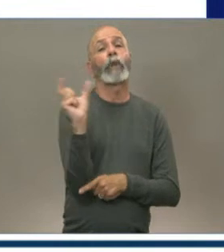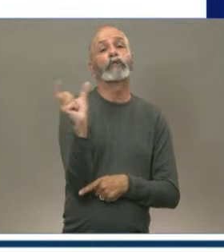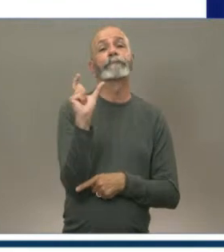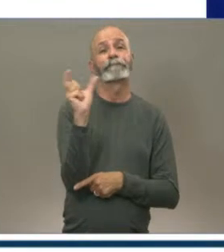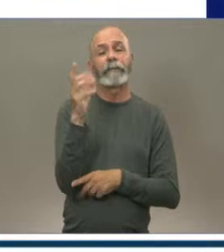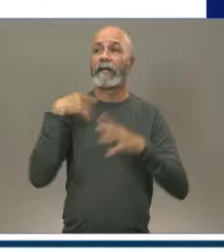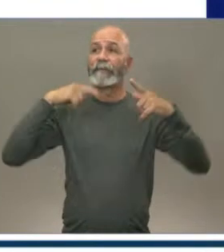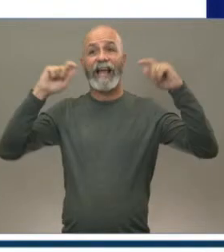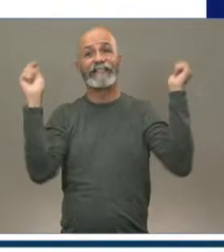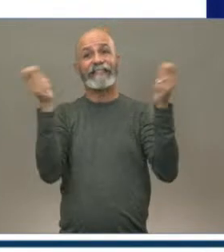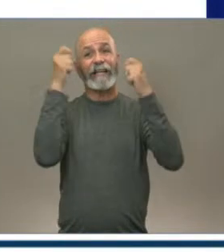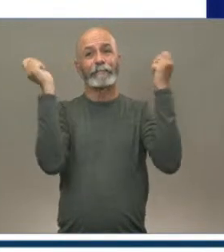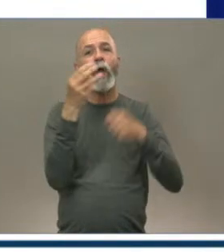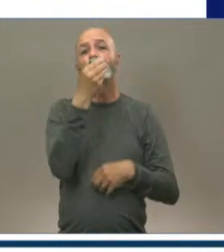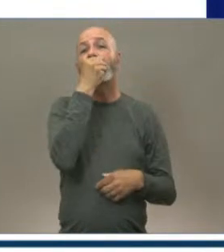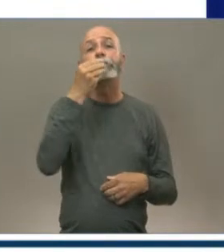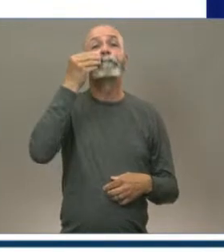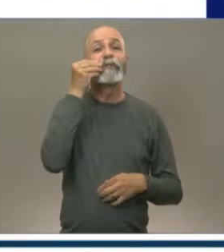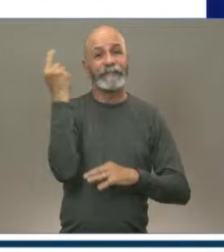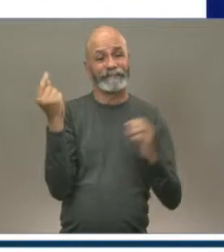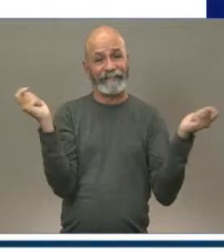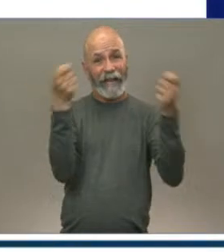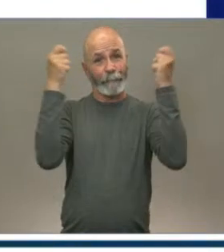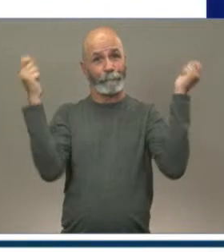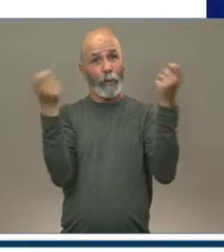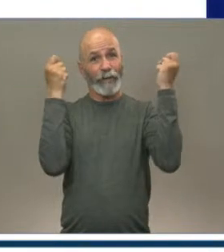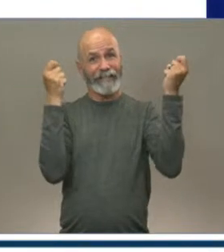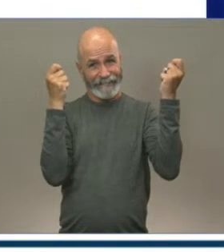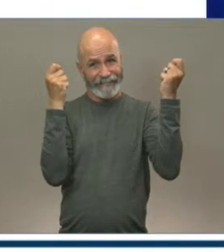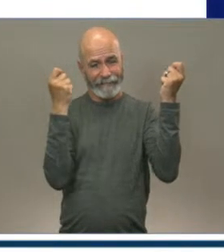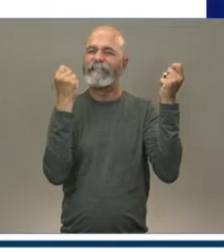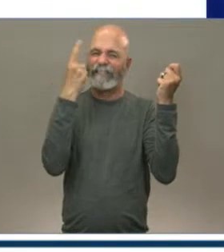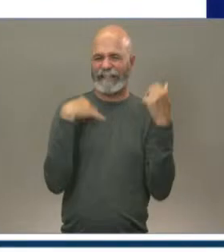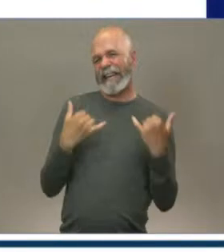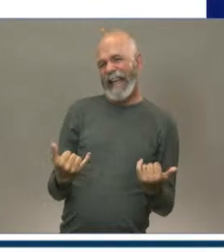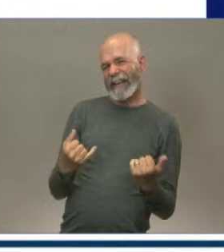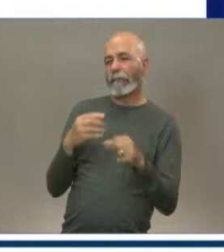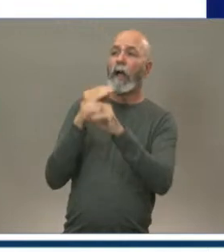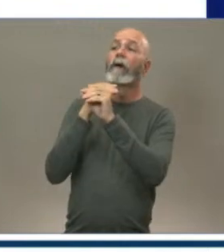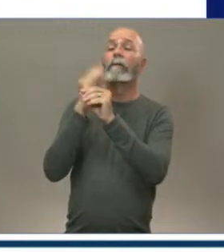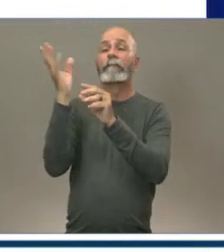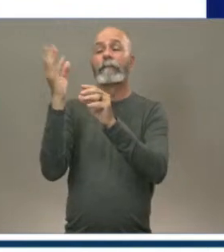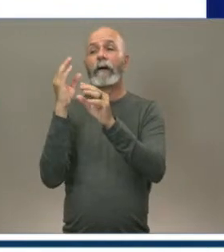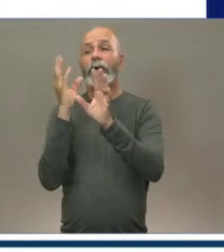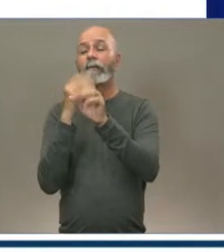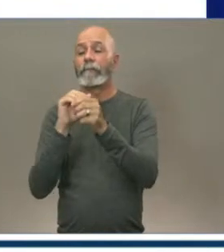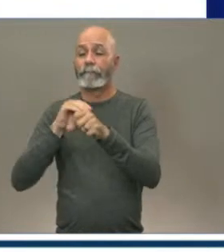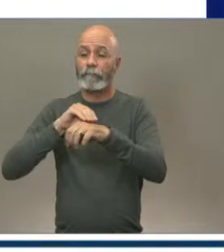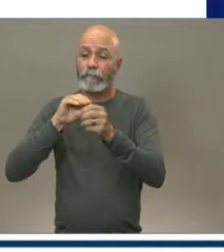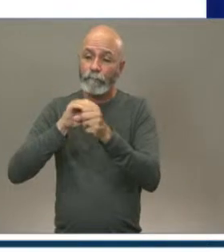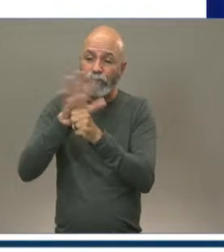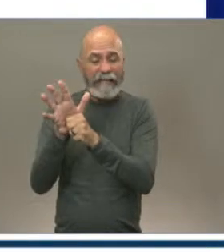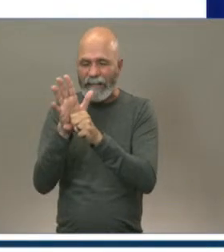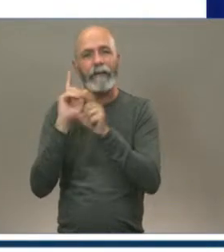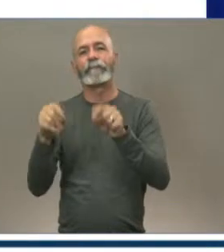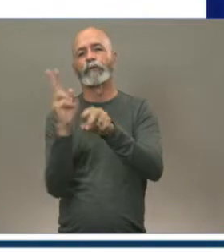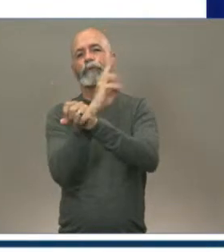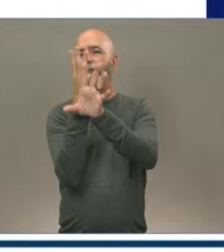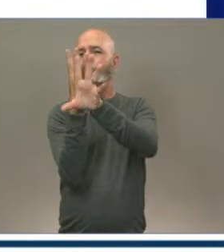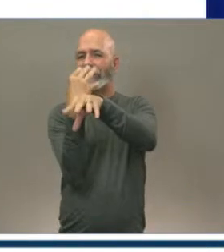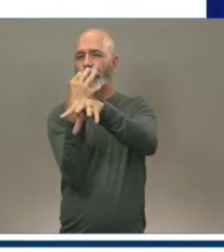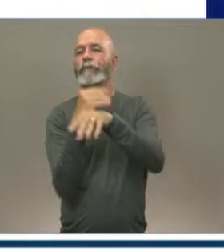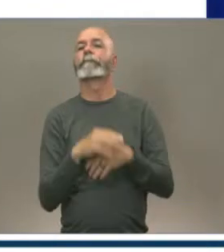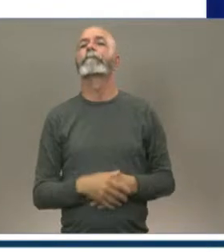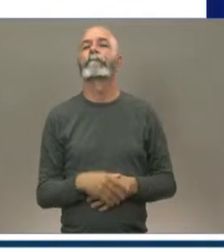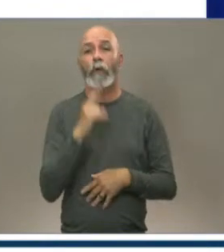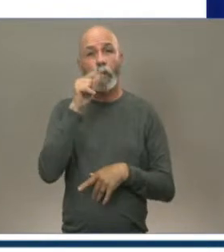obviously different this year, and having to adapt to virtual and connecting other ways. And Eid Mubarak to all those that have